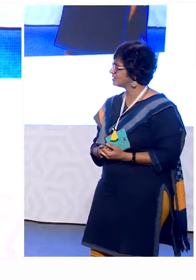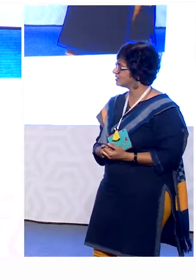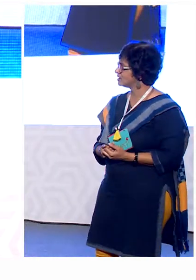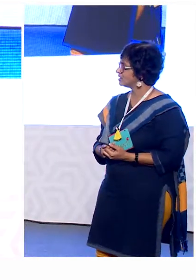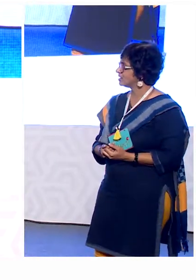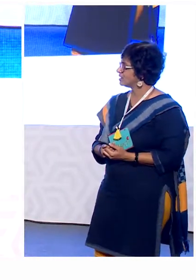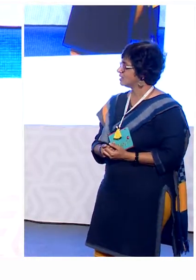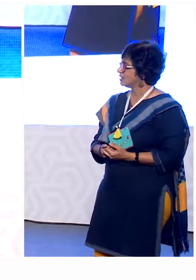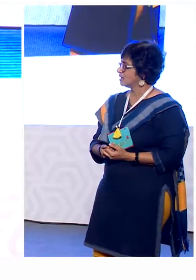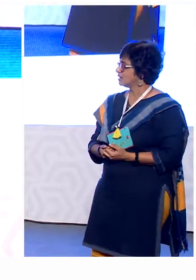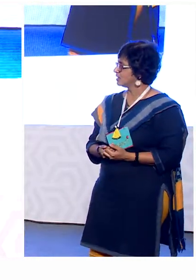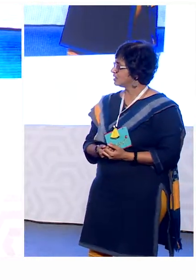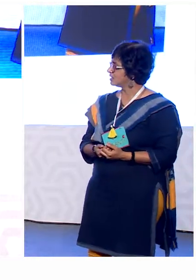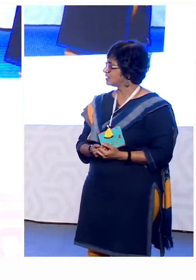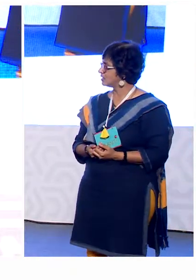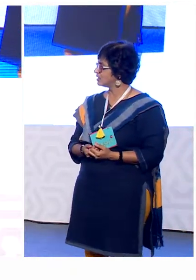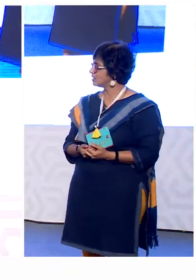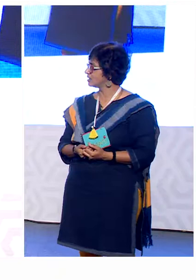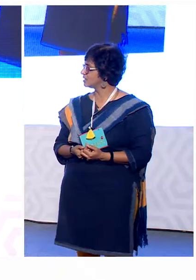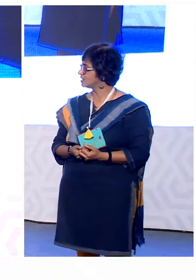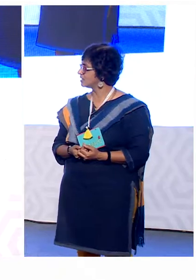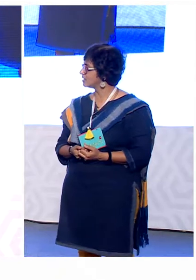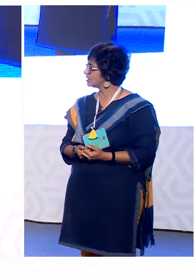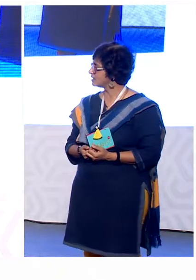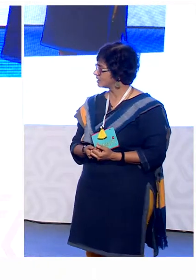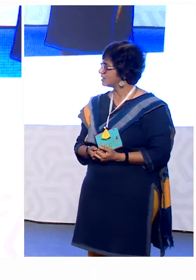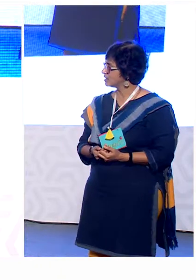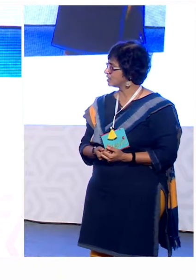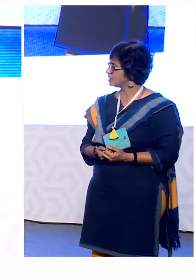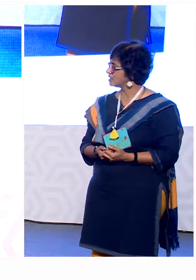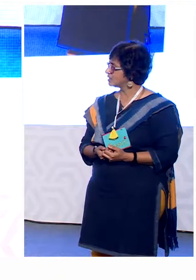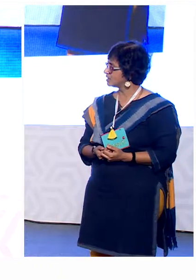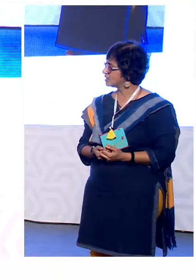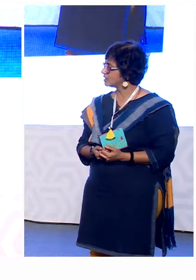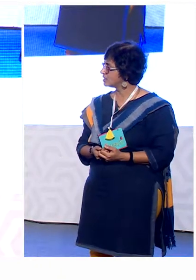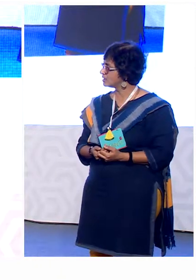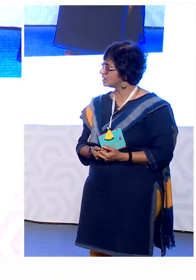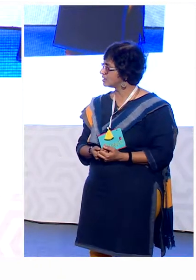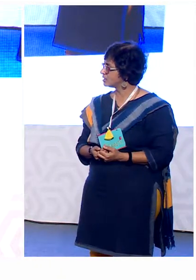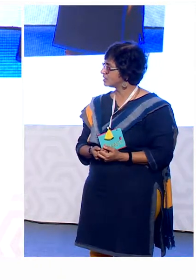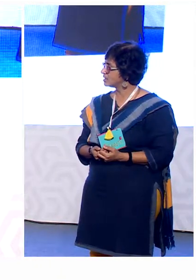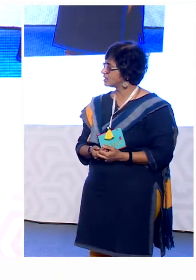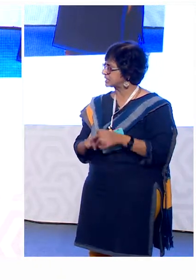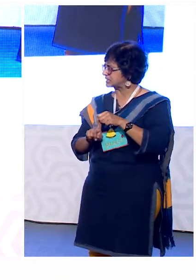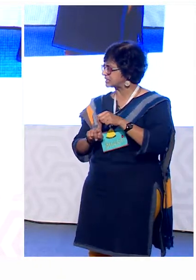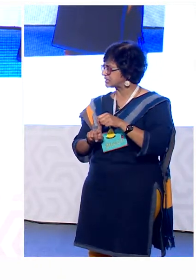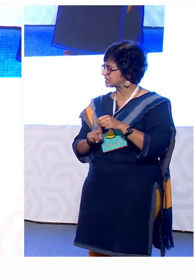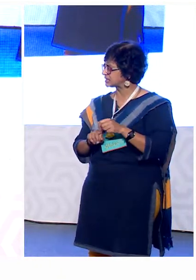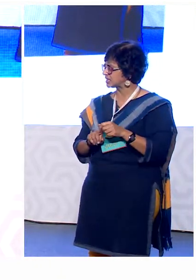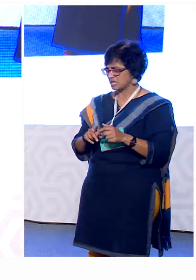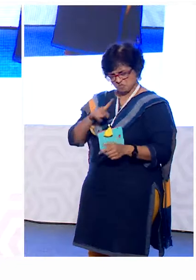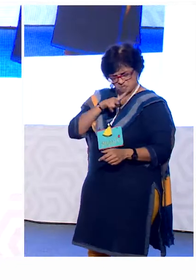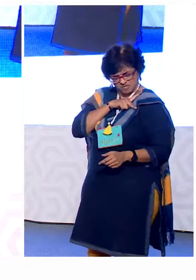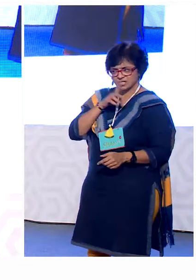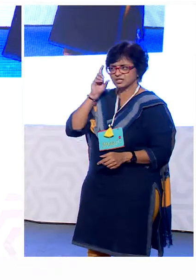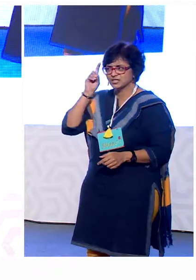change and pulling all the plastic out of the Pacific Ocean, etc., etc. That's a great dream. But I'm talking about really specific personal